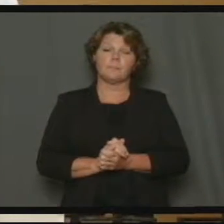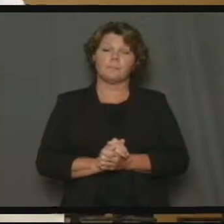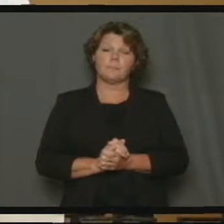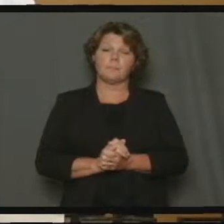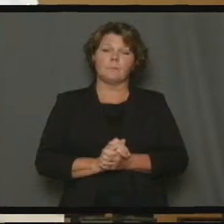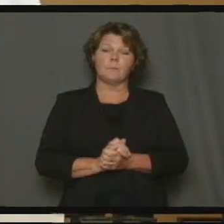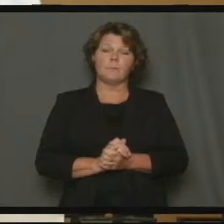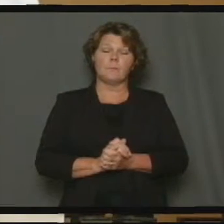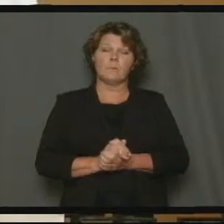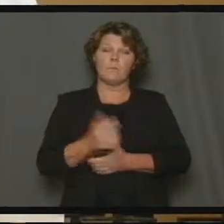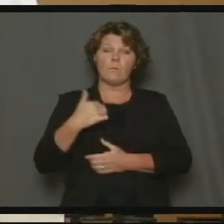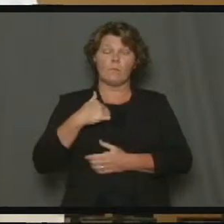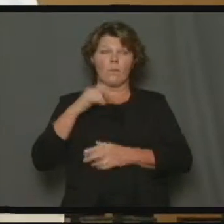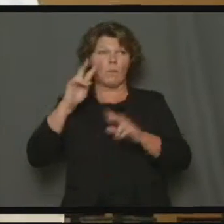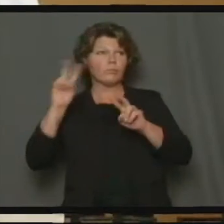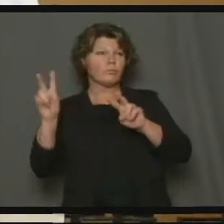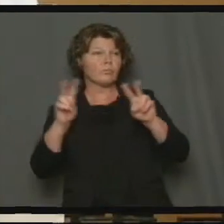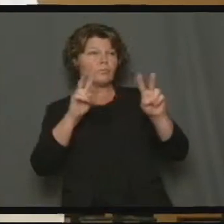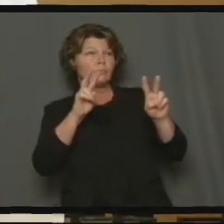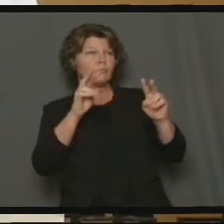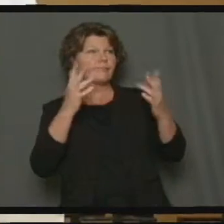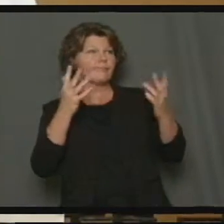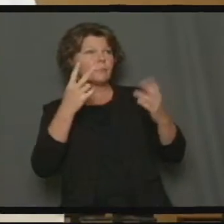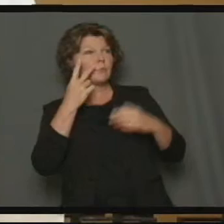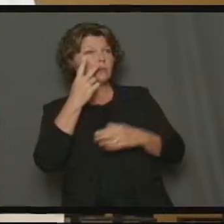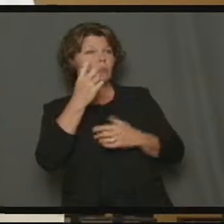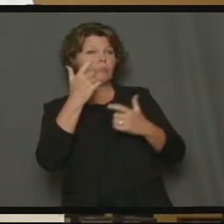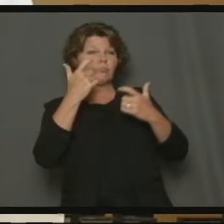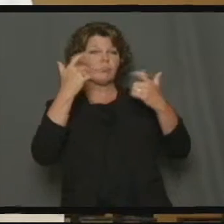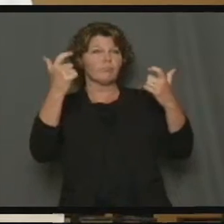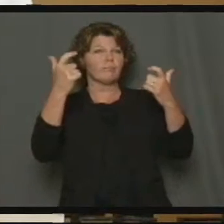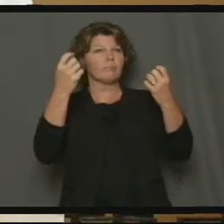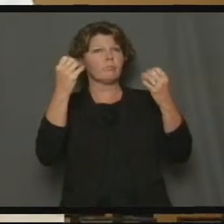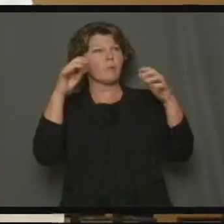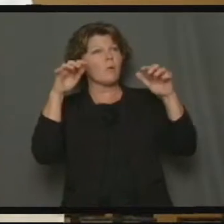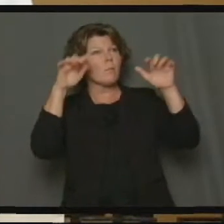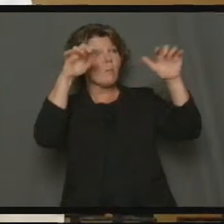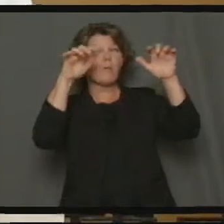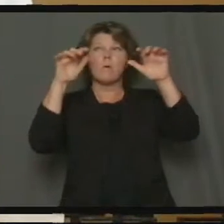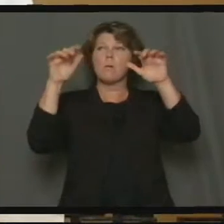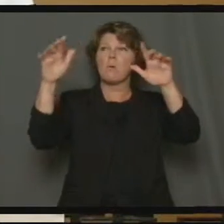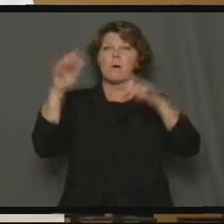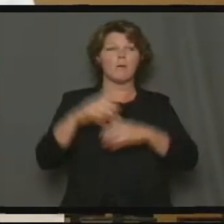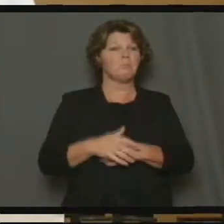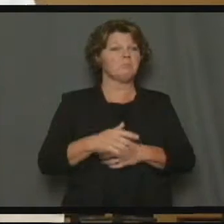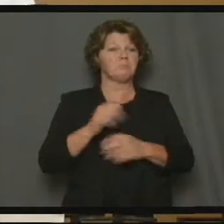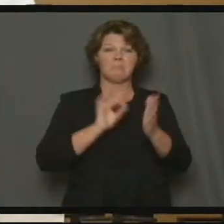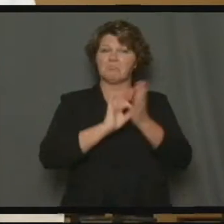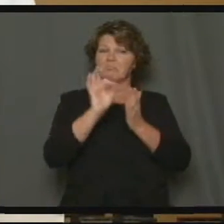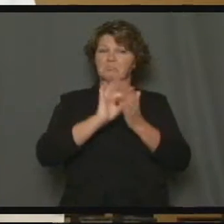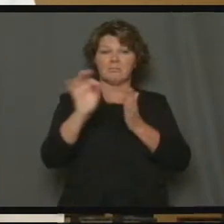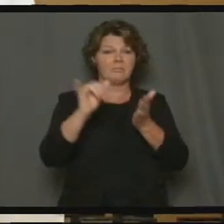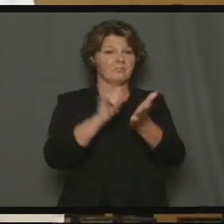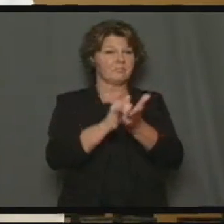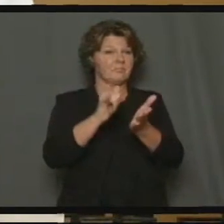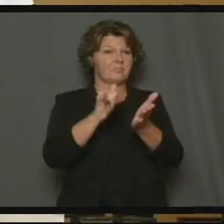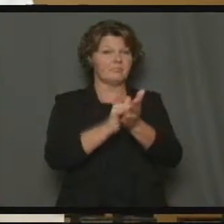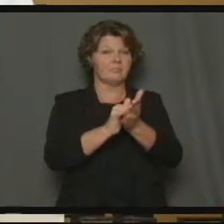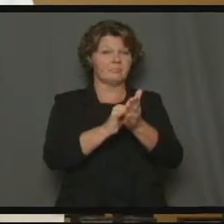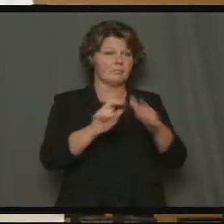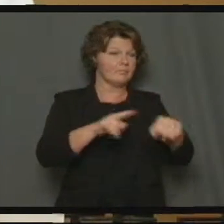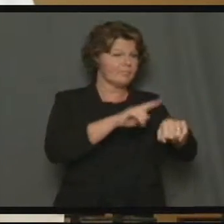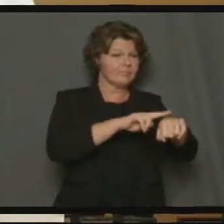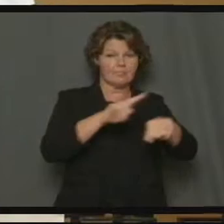After this I looked, and behold, a great multitude that no one could number, from every